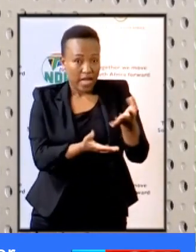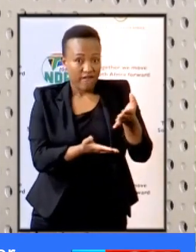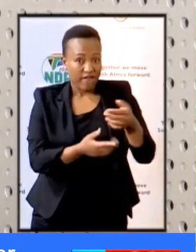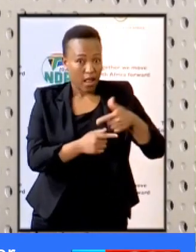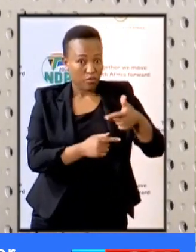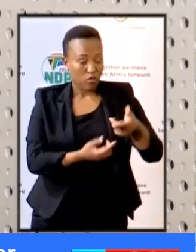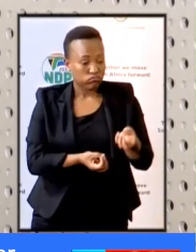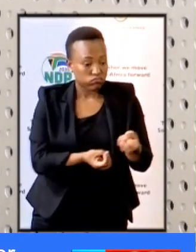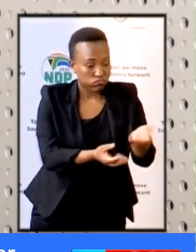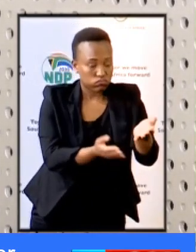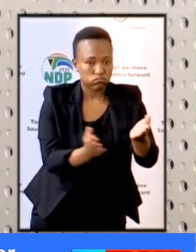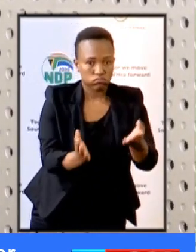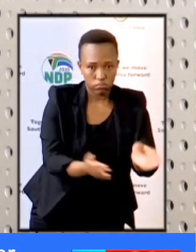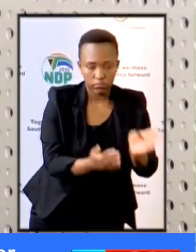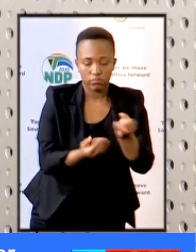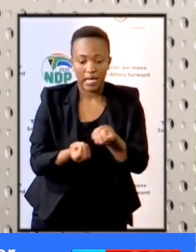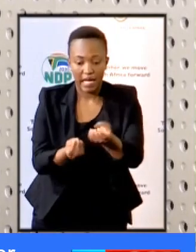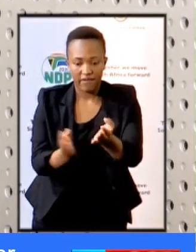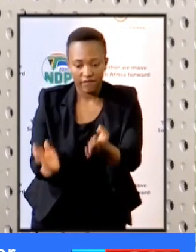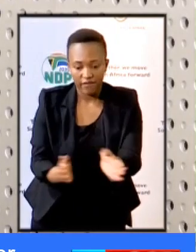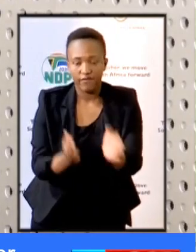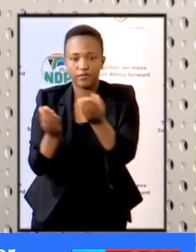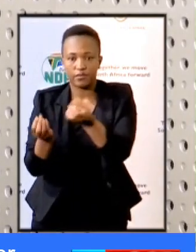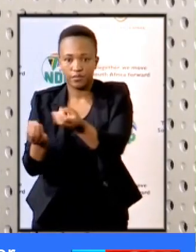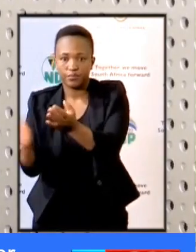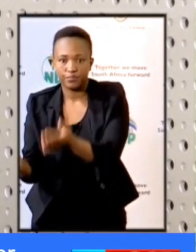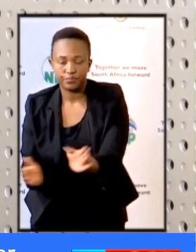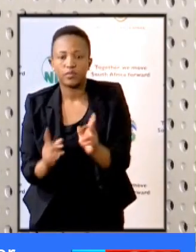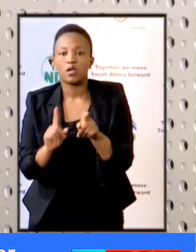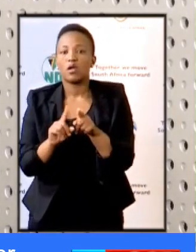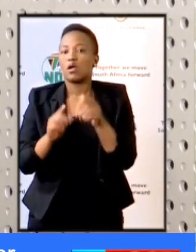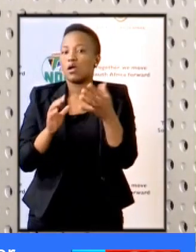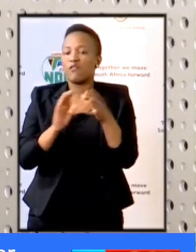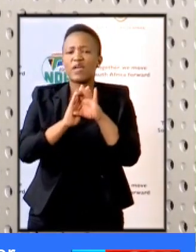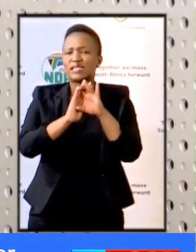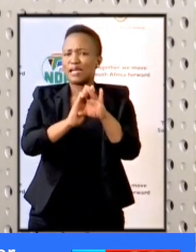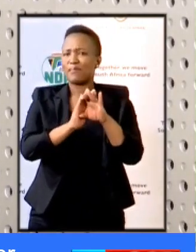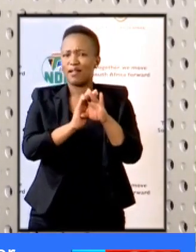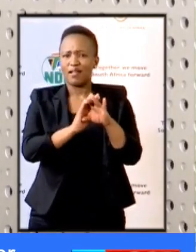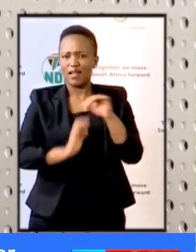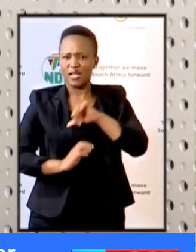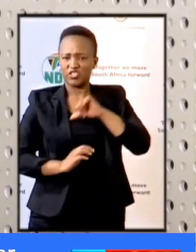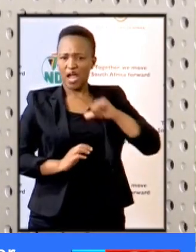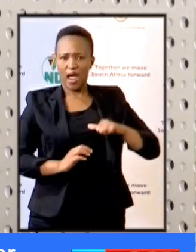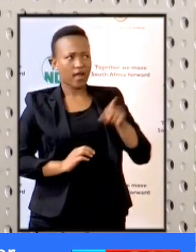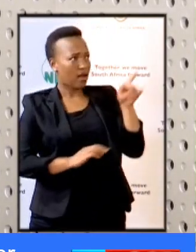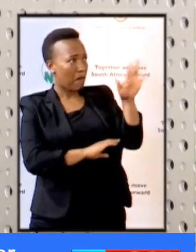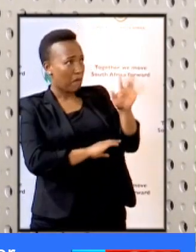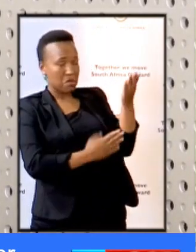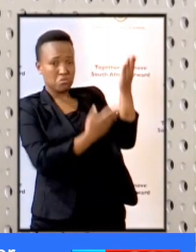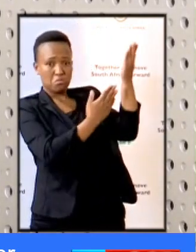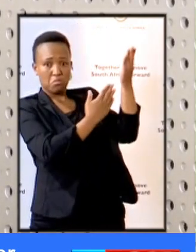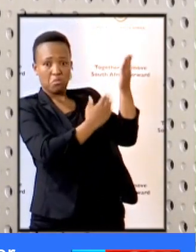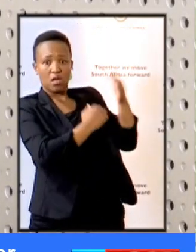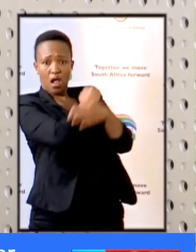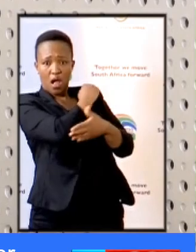able to get it, because we are even told, by the way, even a place like China doesn't as yet have that